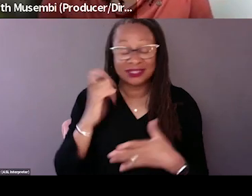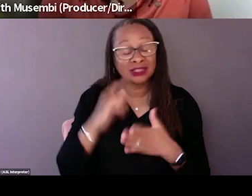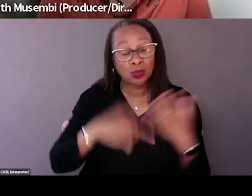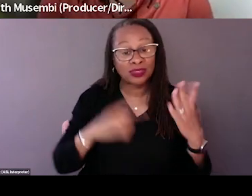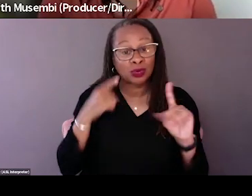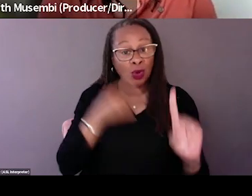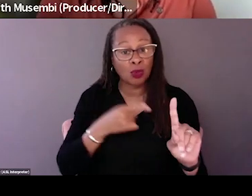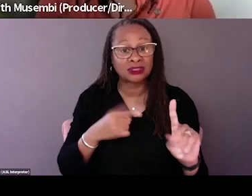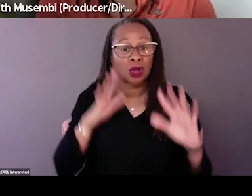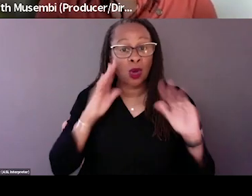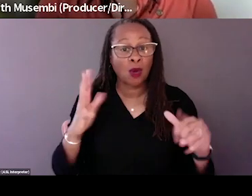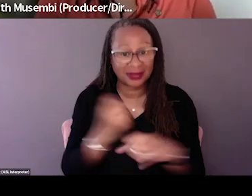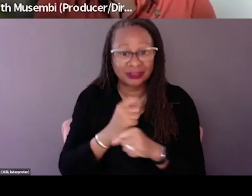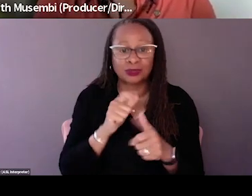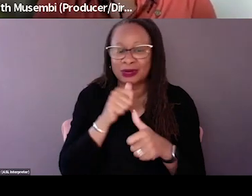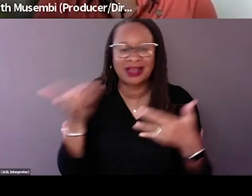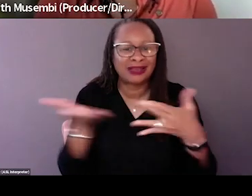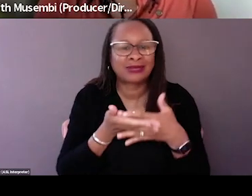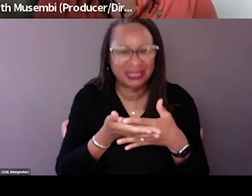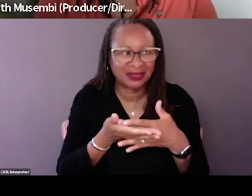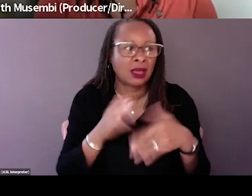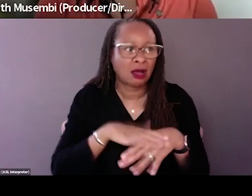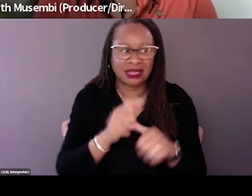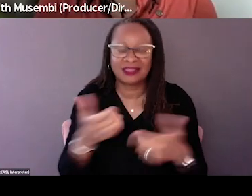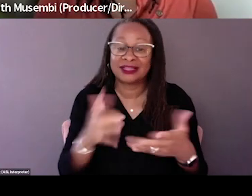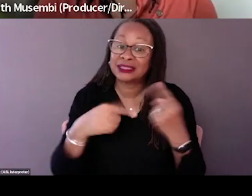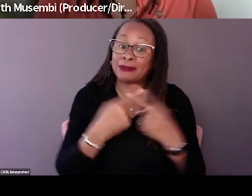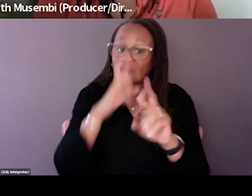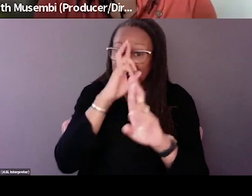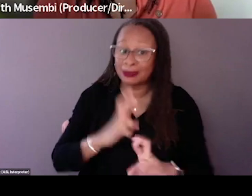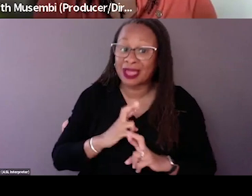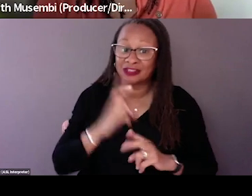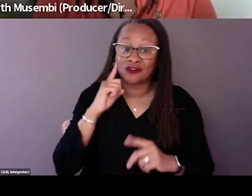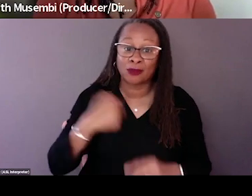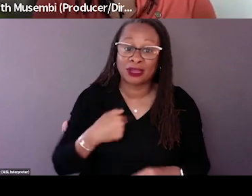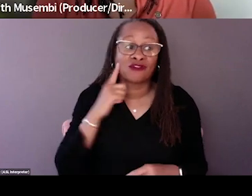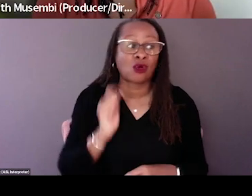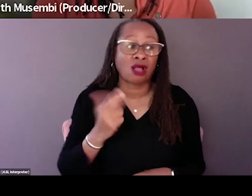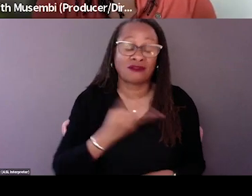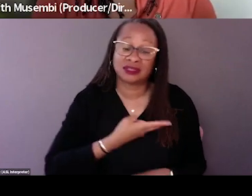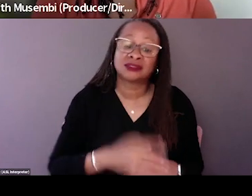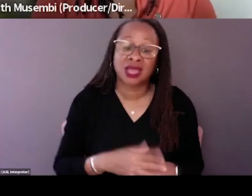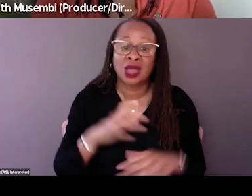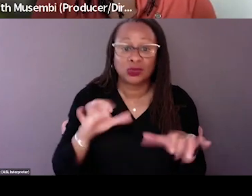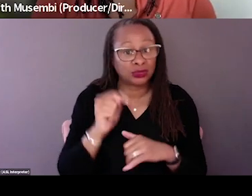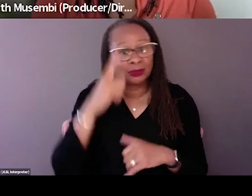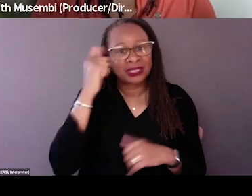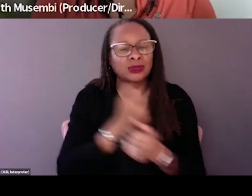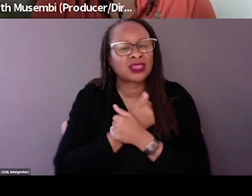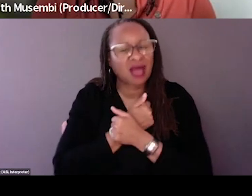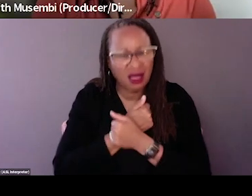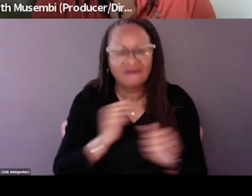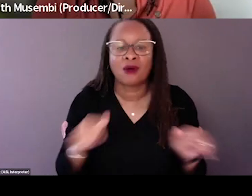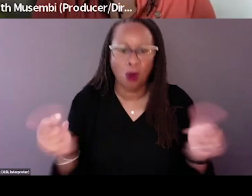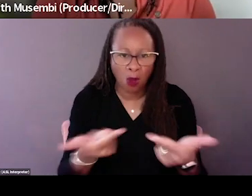any way invasive. You know, it's about respect for me, I think, and for all of our team. We do it because we love these animals. And the reality